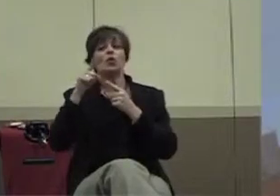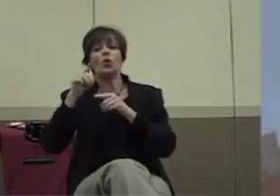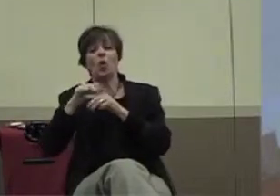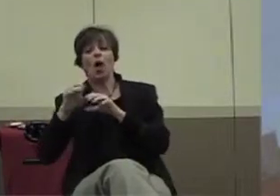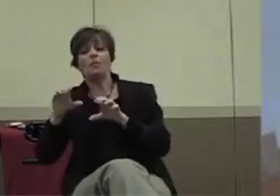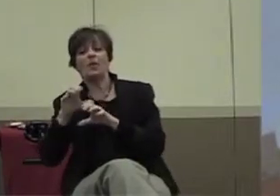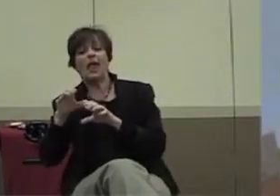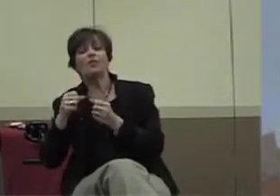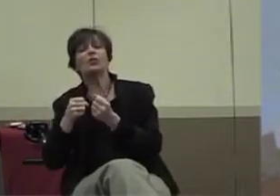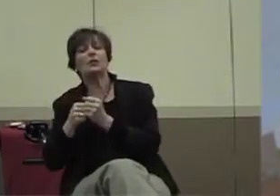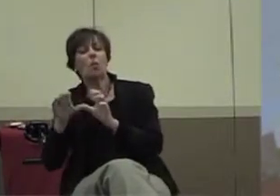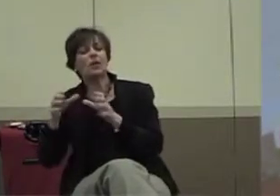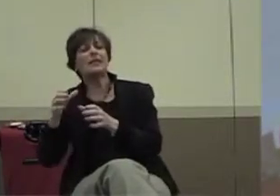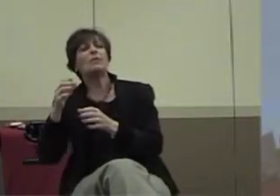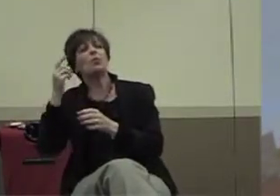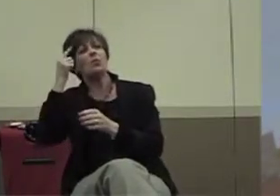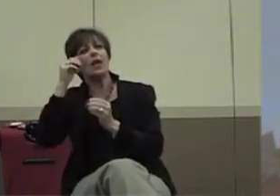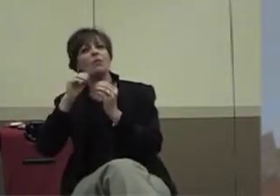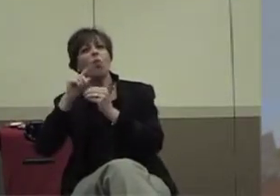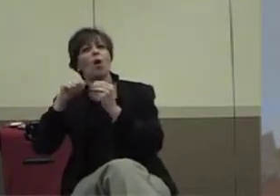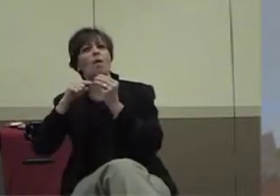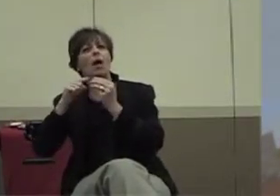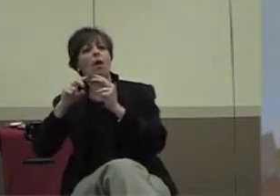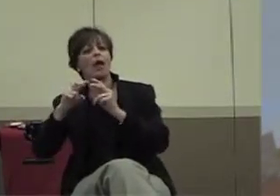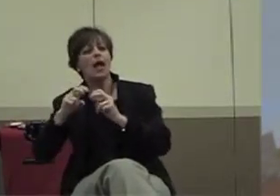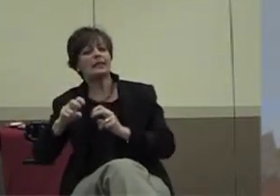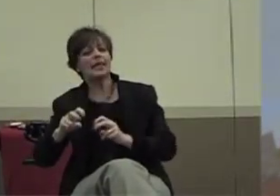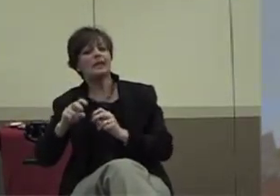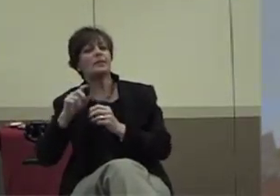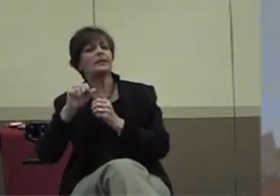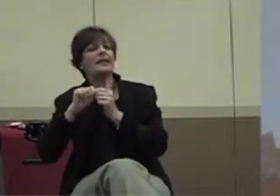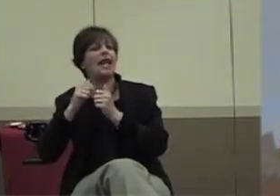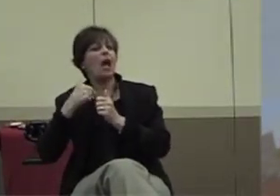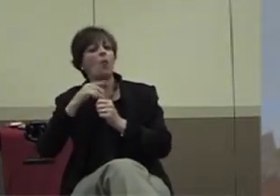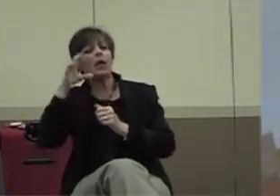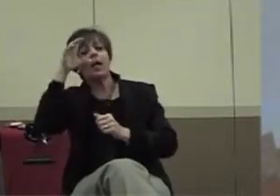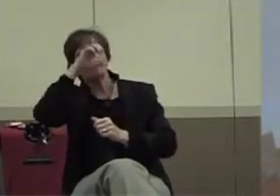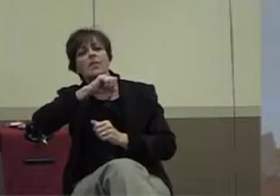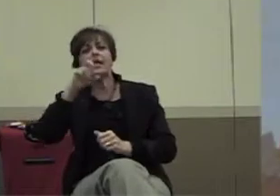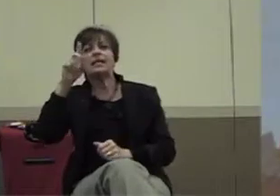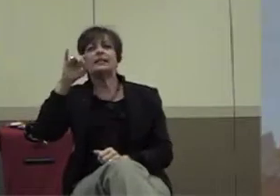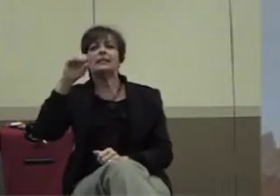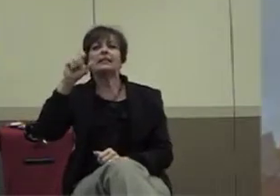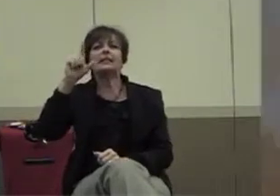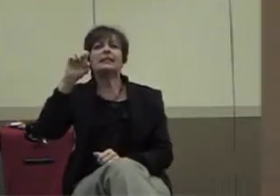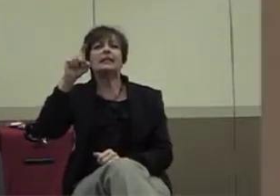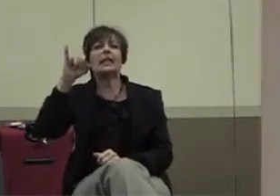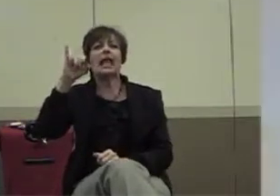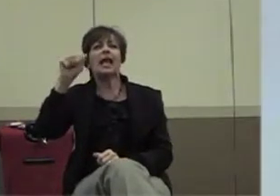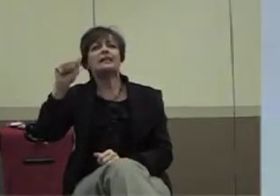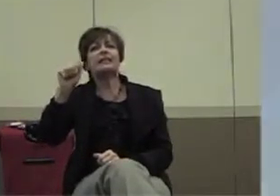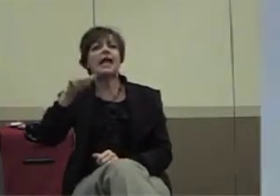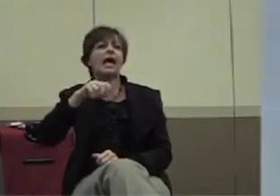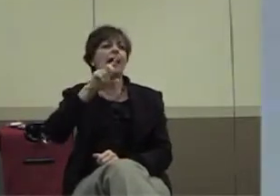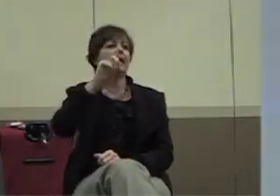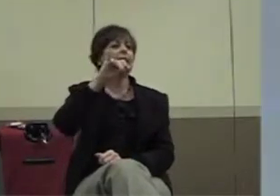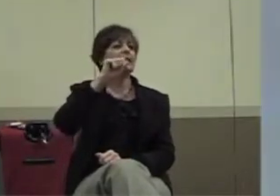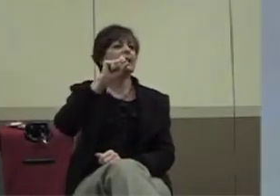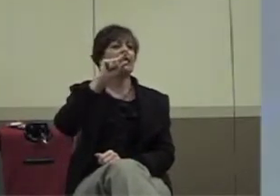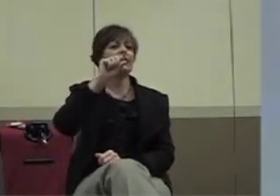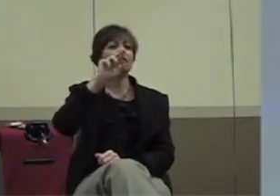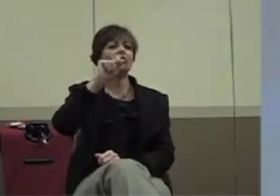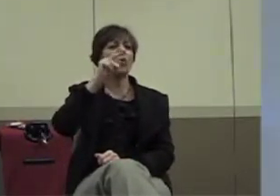more about the assessments and have we missed dyslexia or dysgraphia or something else that might be feeding into this